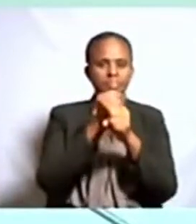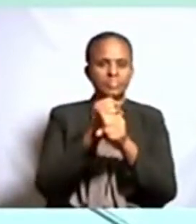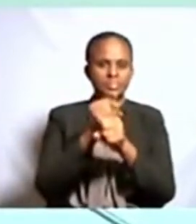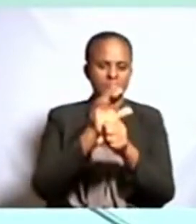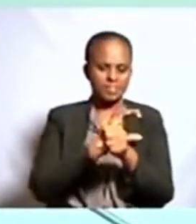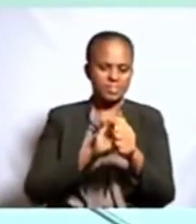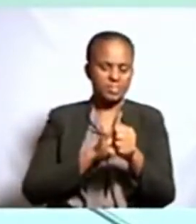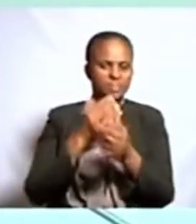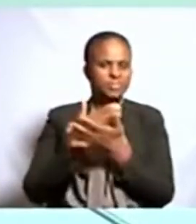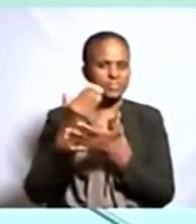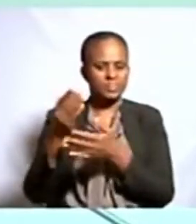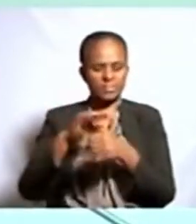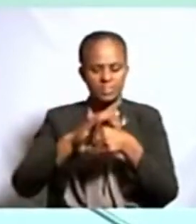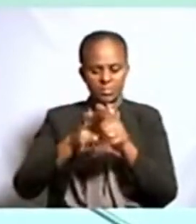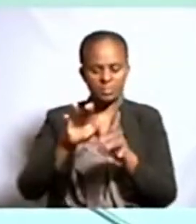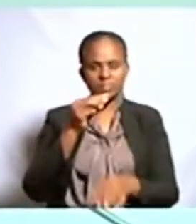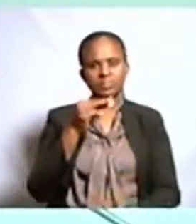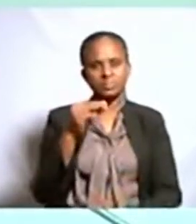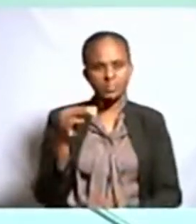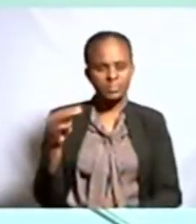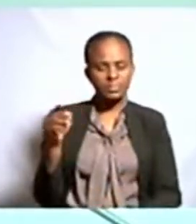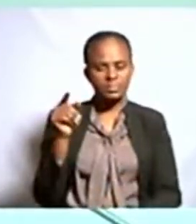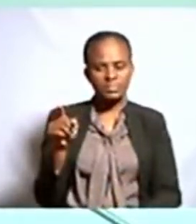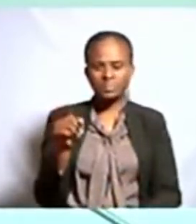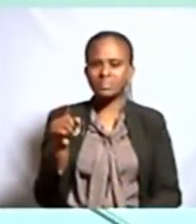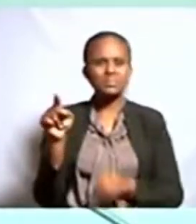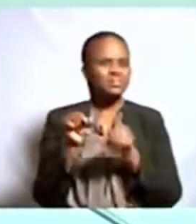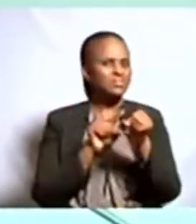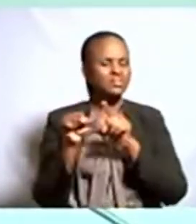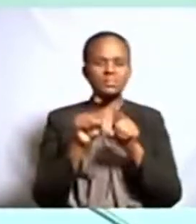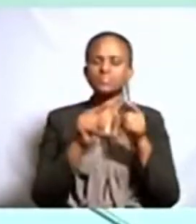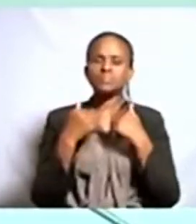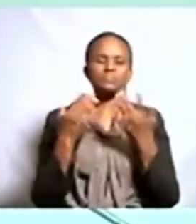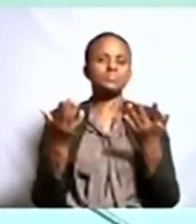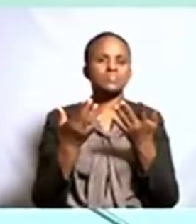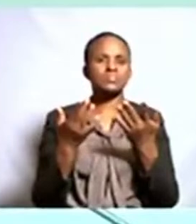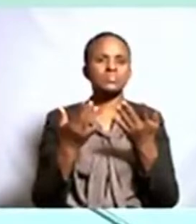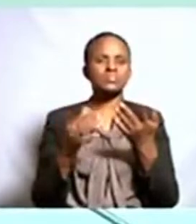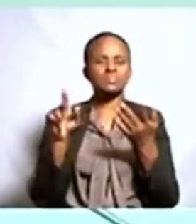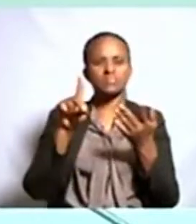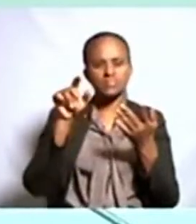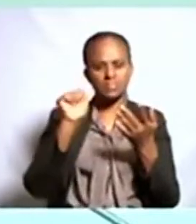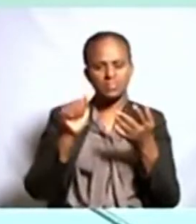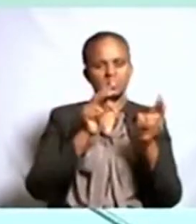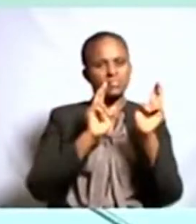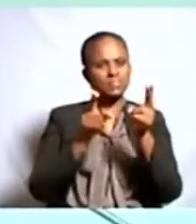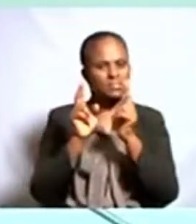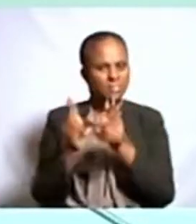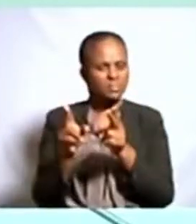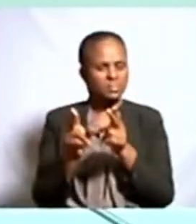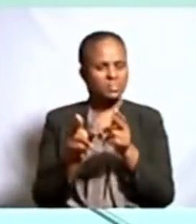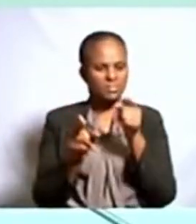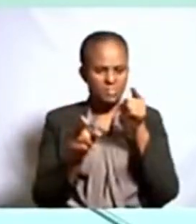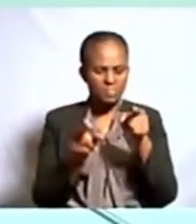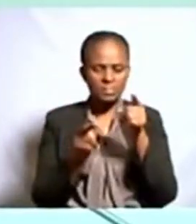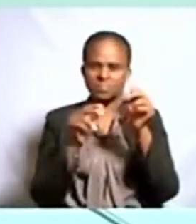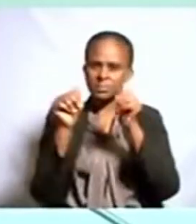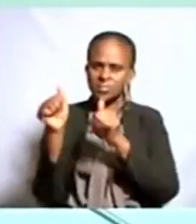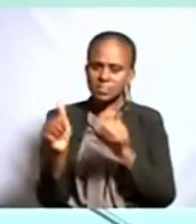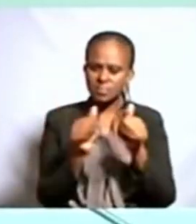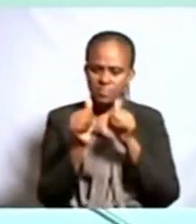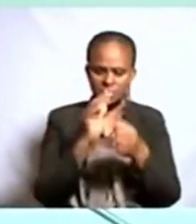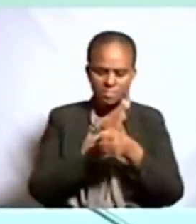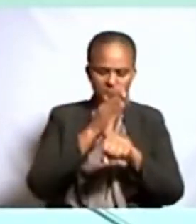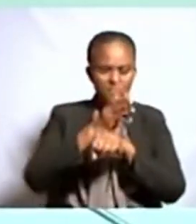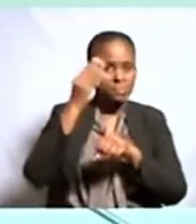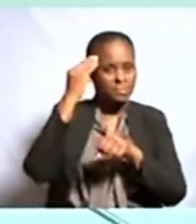for procurement of COVID-19 materials uncompetitive. Controlling officer's response, the corrective action, after